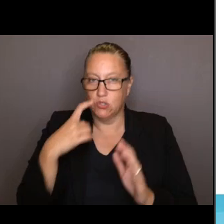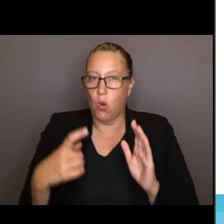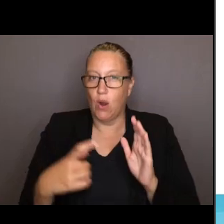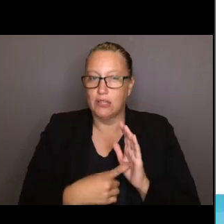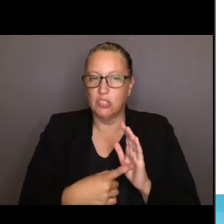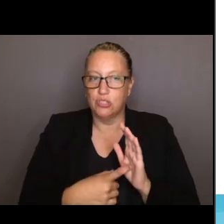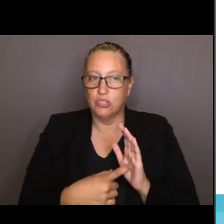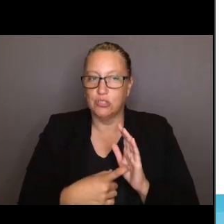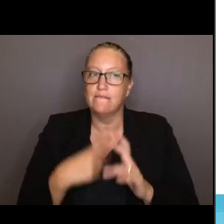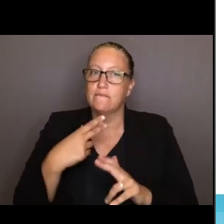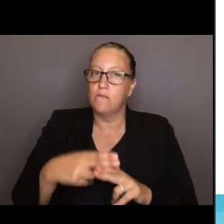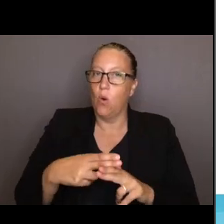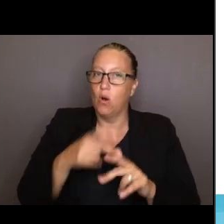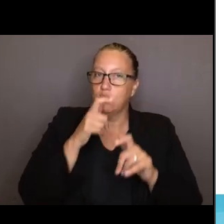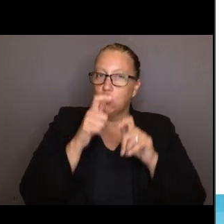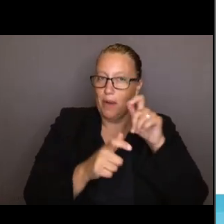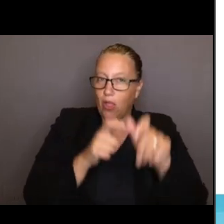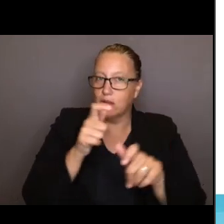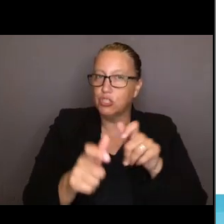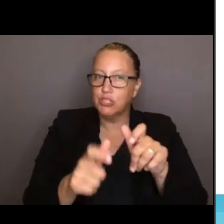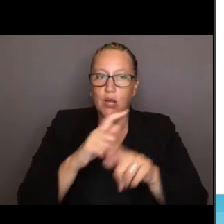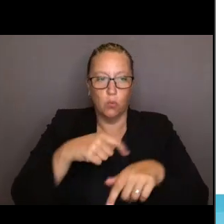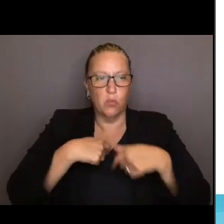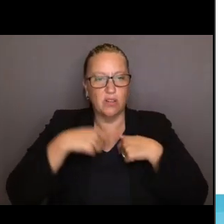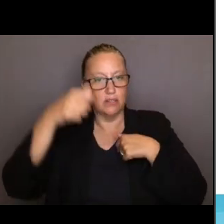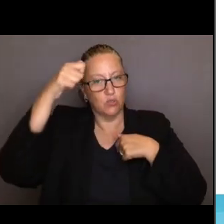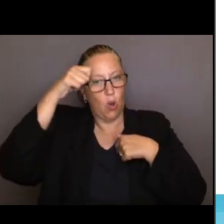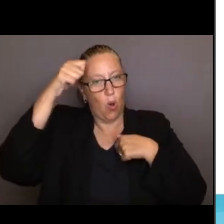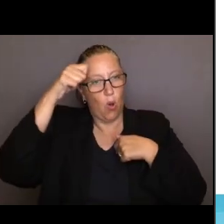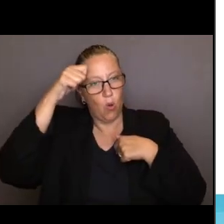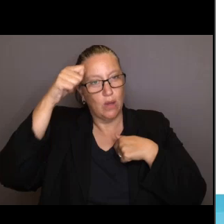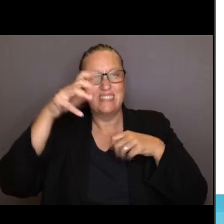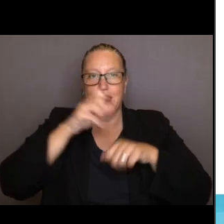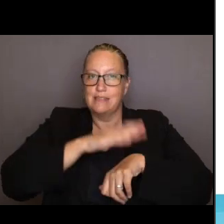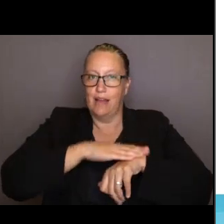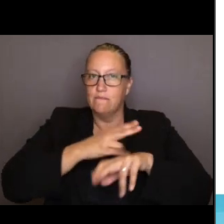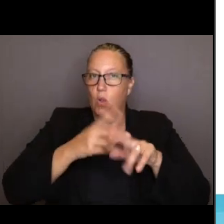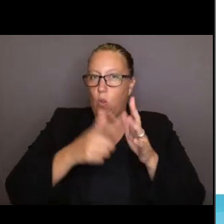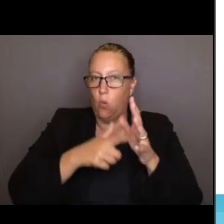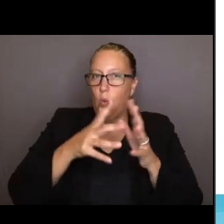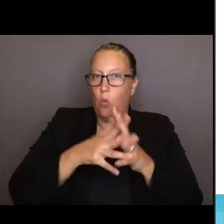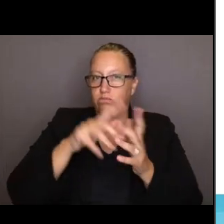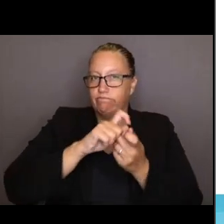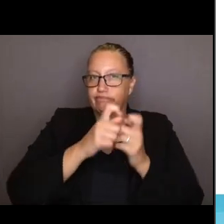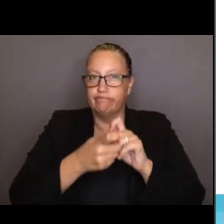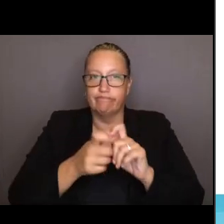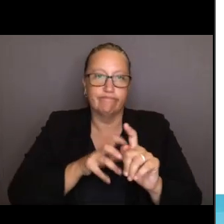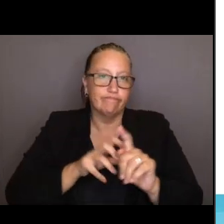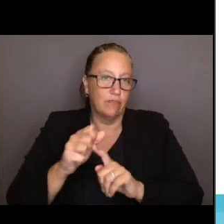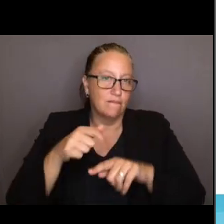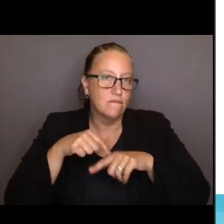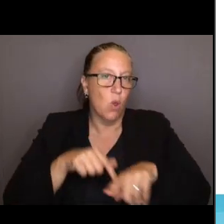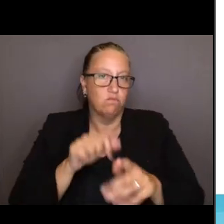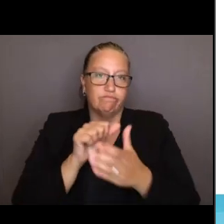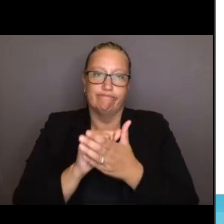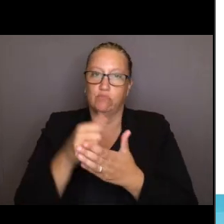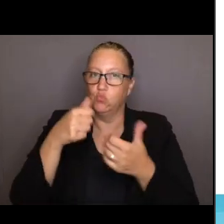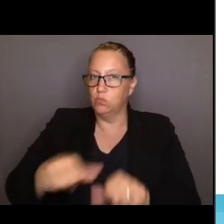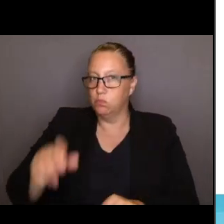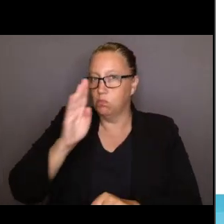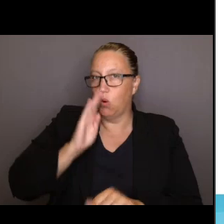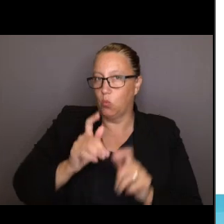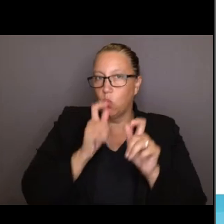to terminology, as we all know, it does take some time for legislation to catch up. So both legislation and policies in this area